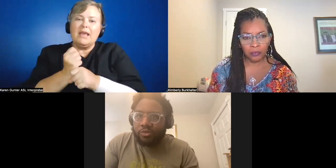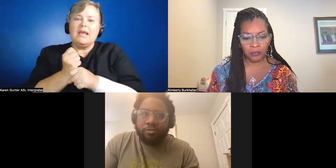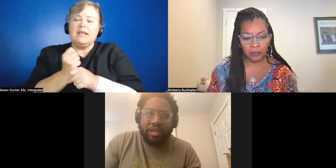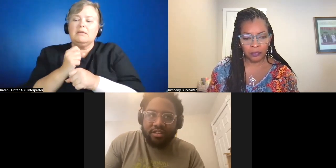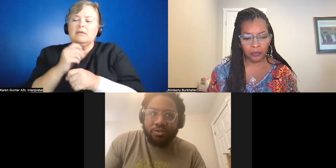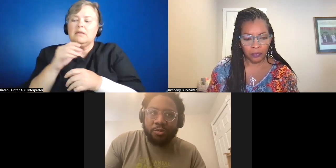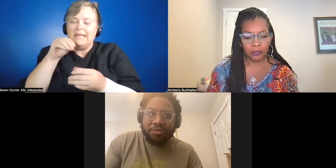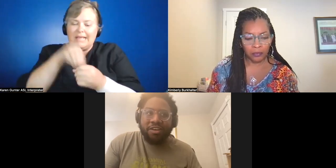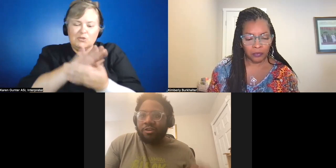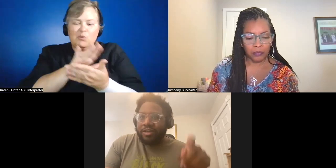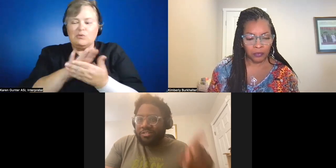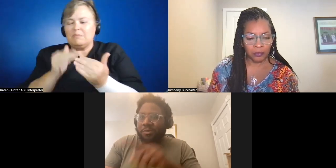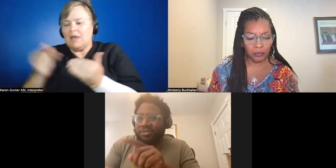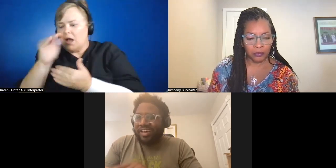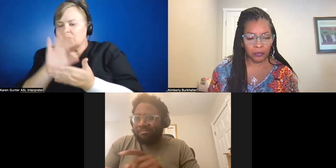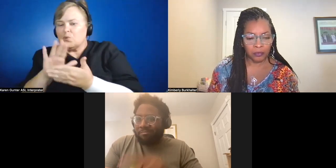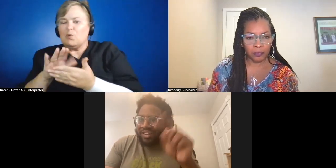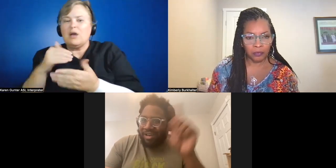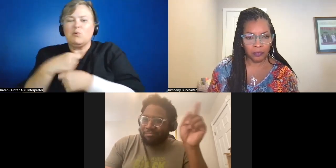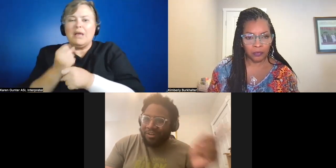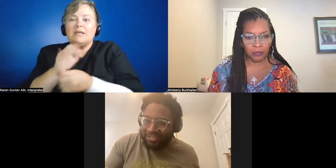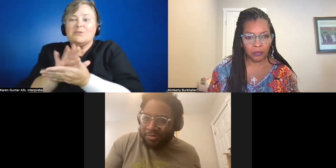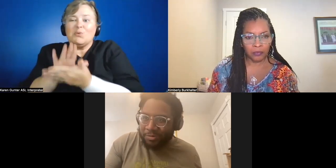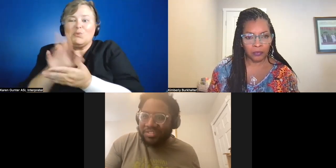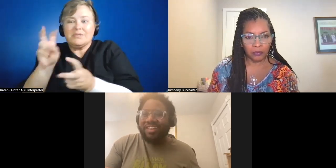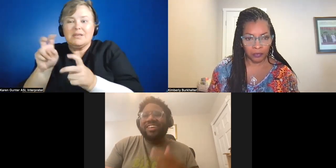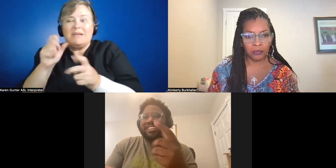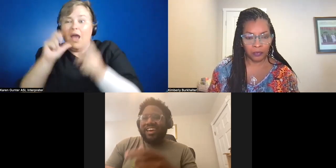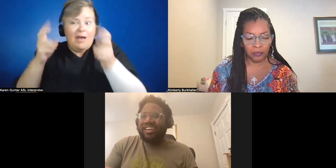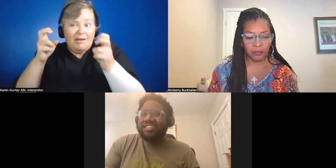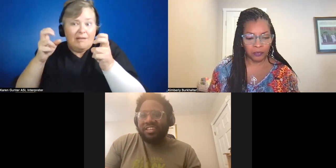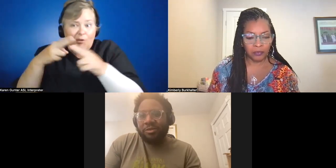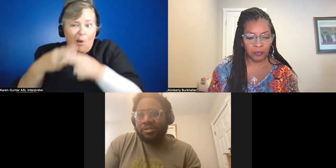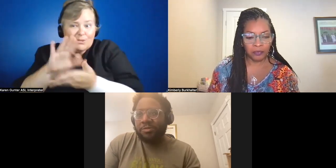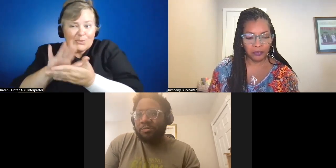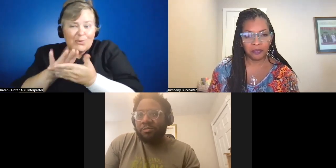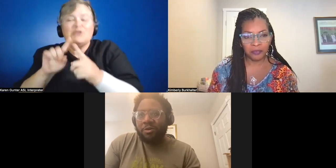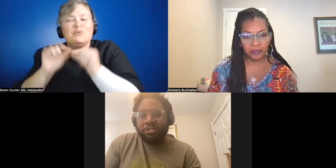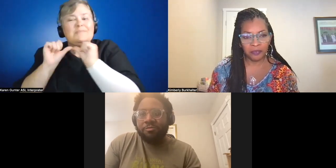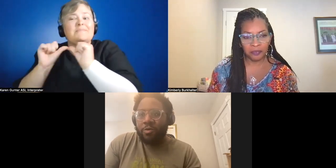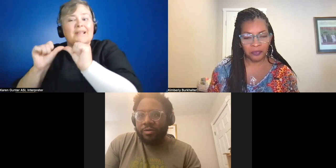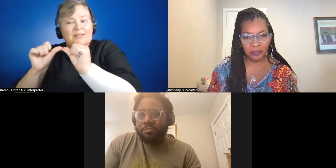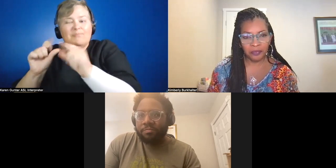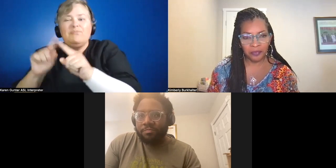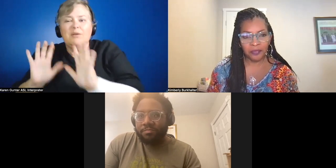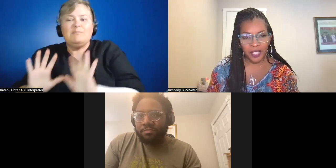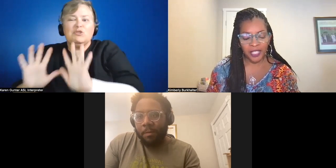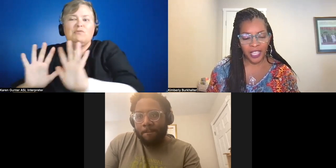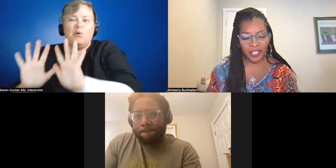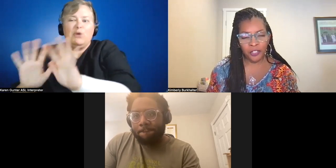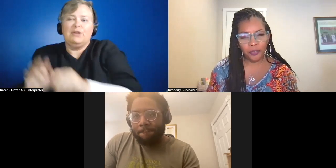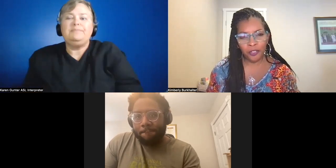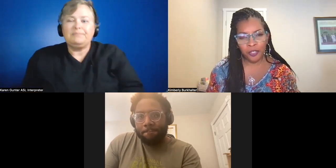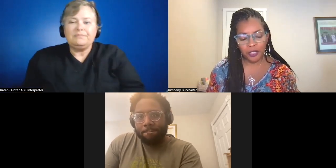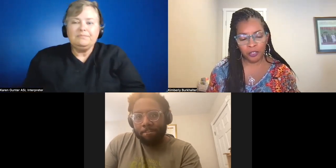around schools, beyond schools, create schools that may not be called schools, that continue to, push forward.